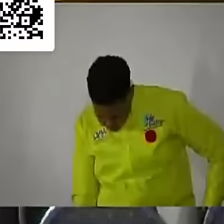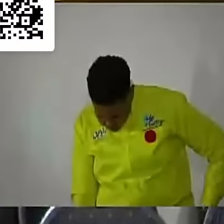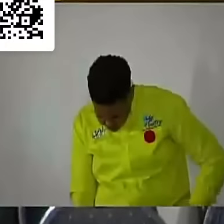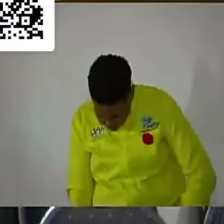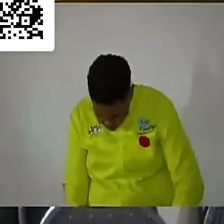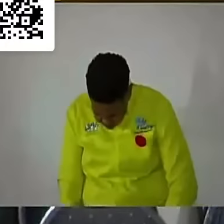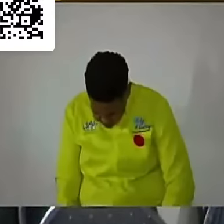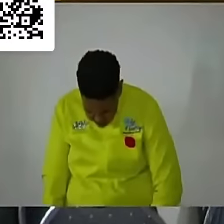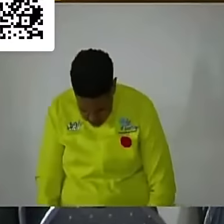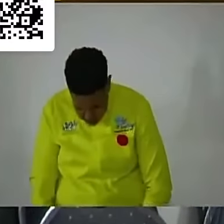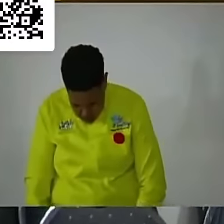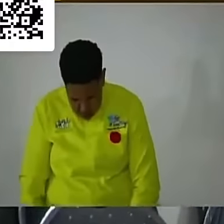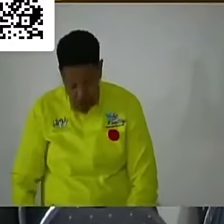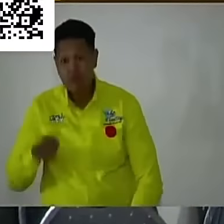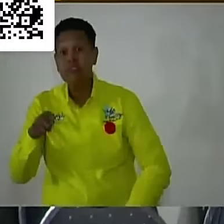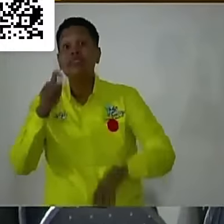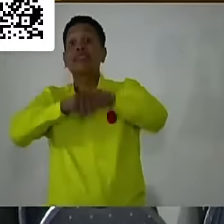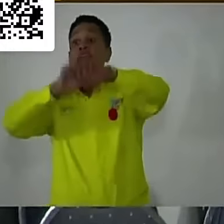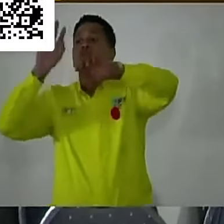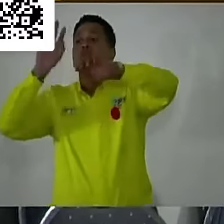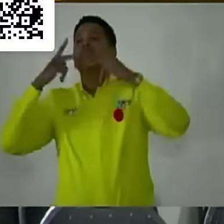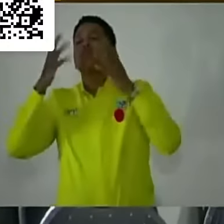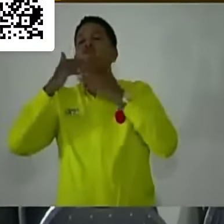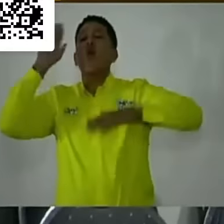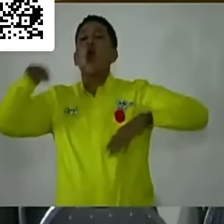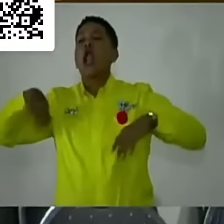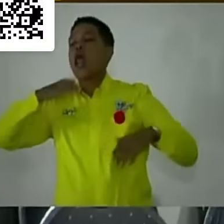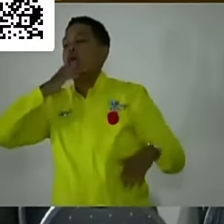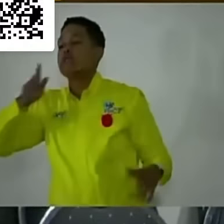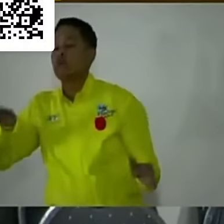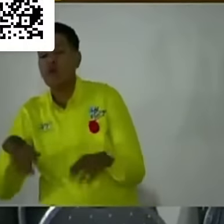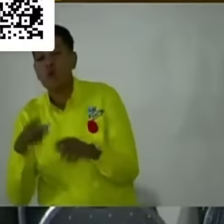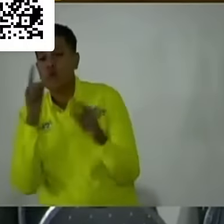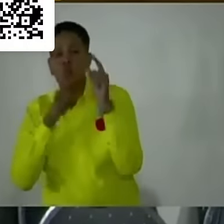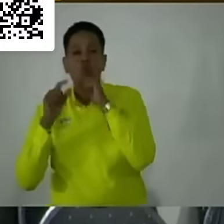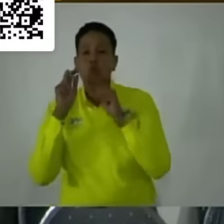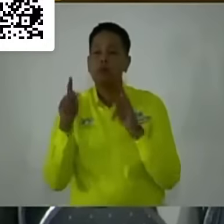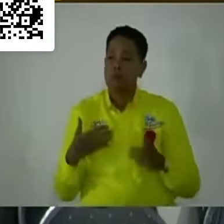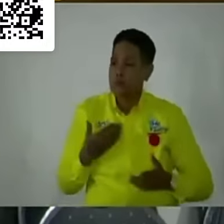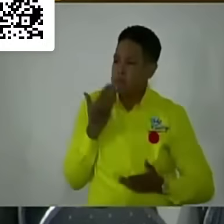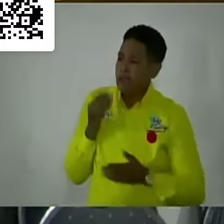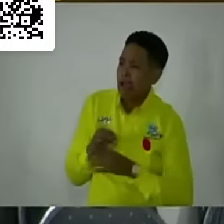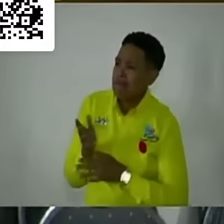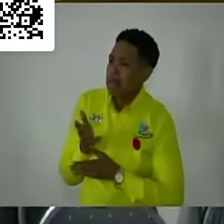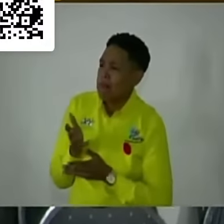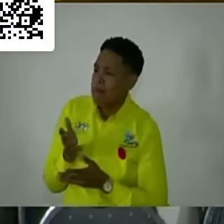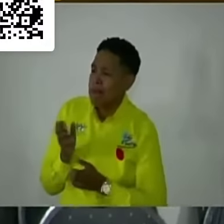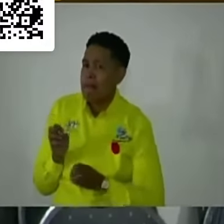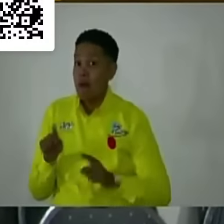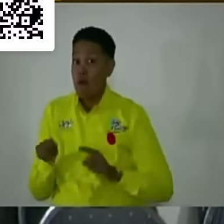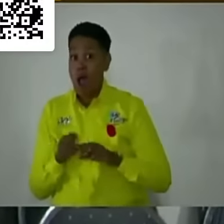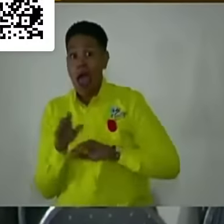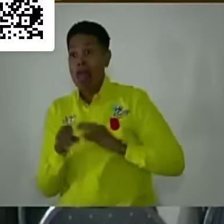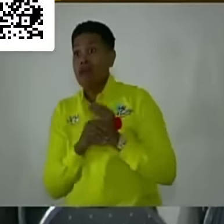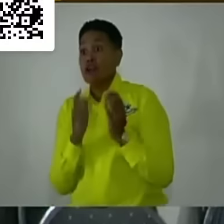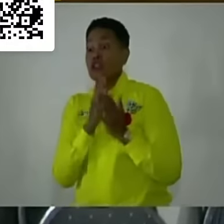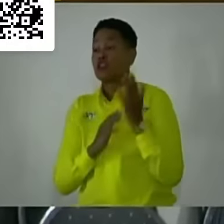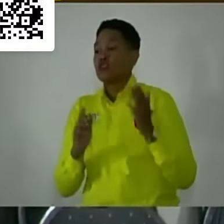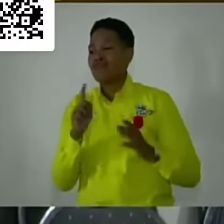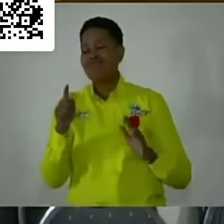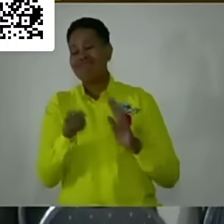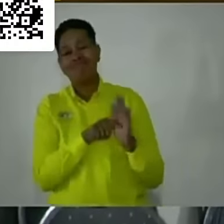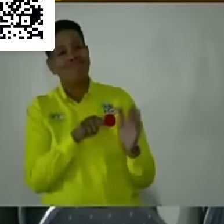expert. And it's easy for us to hold on to rumors, people giving their best advice when that advice is suboptimal